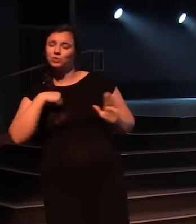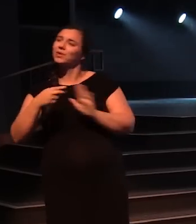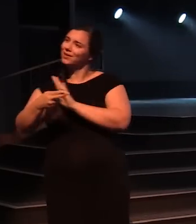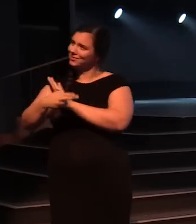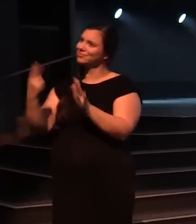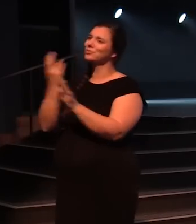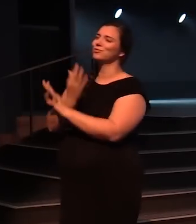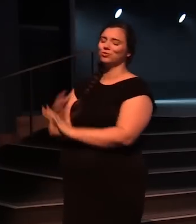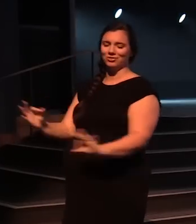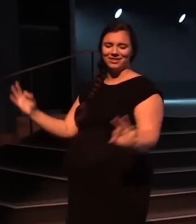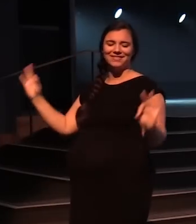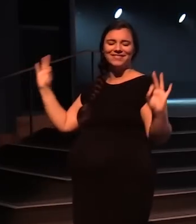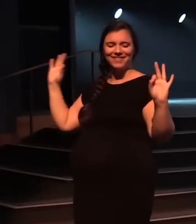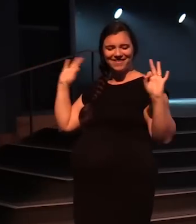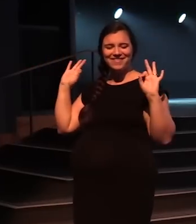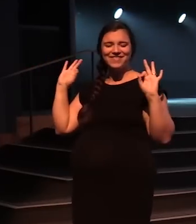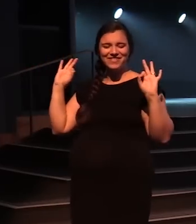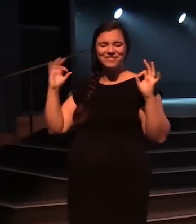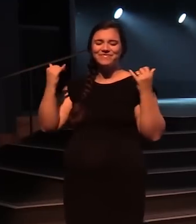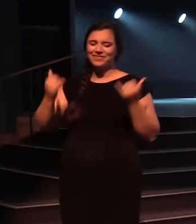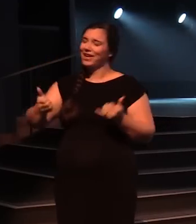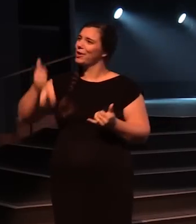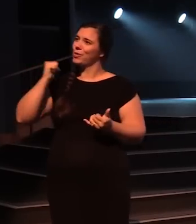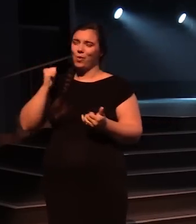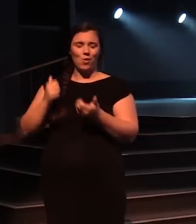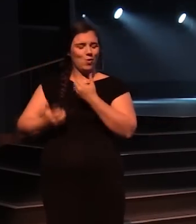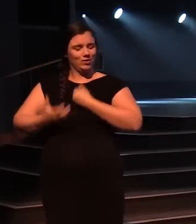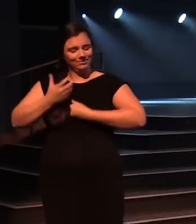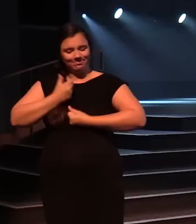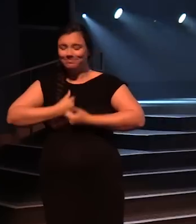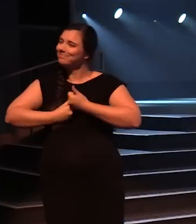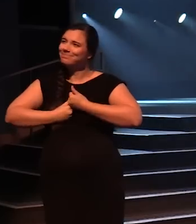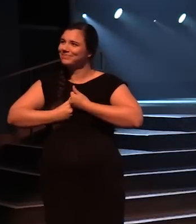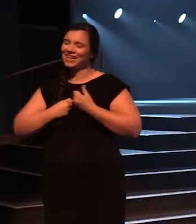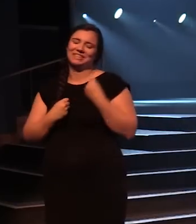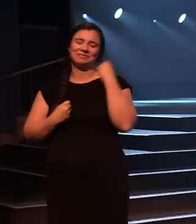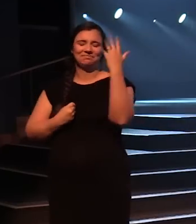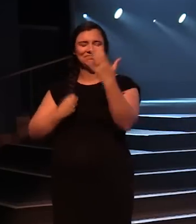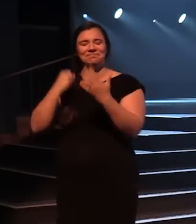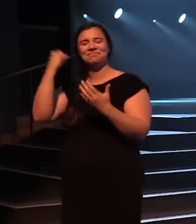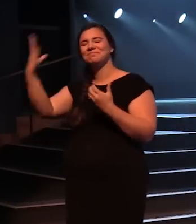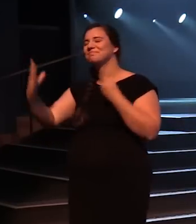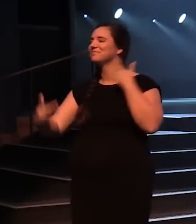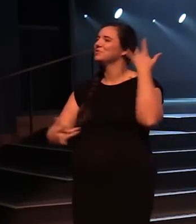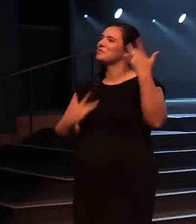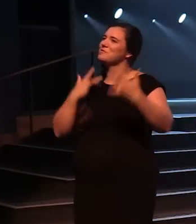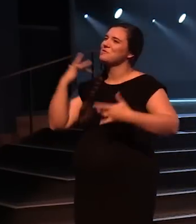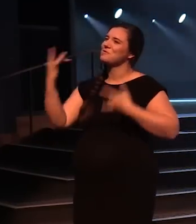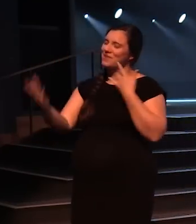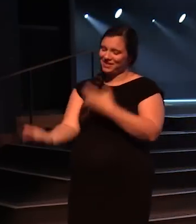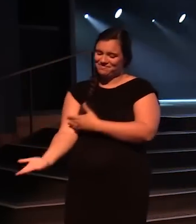call freedom. Now I won't look back anymore. 'Cause I've got joy.